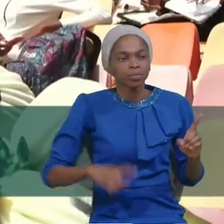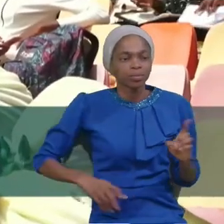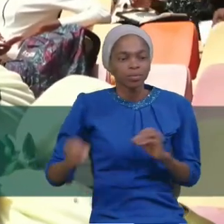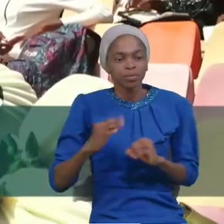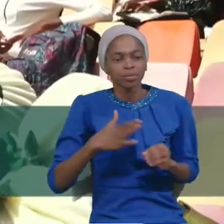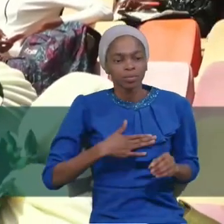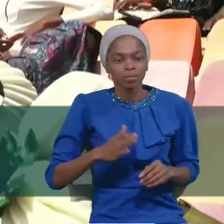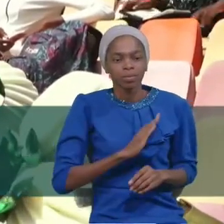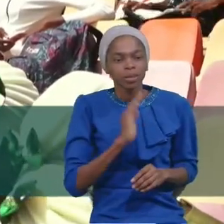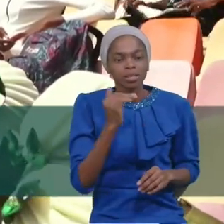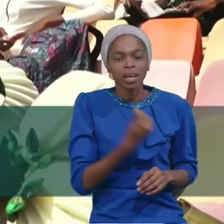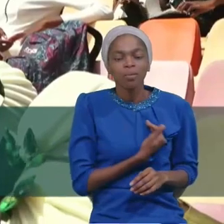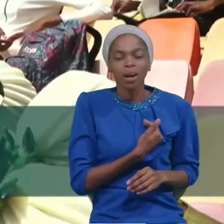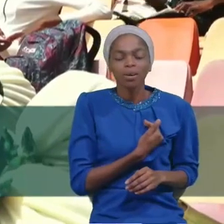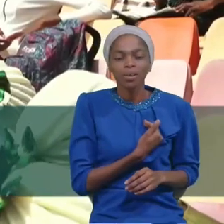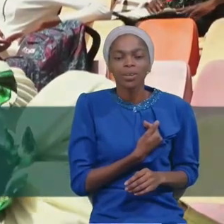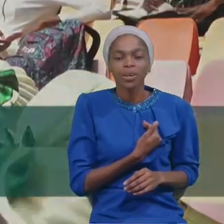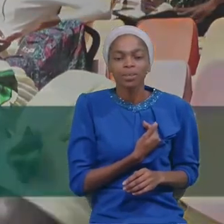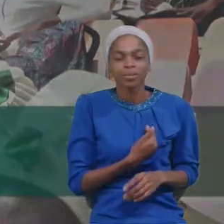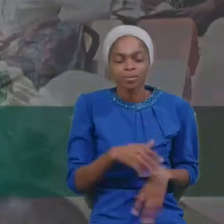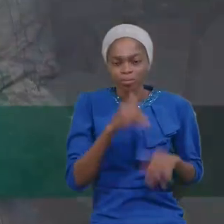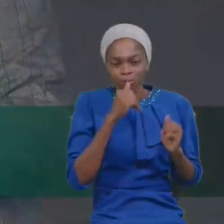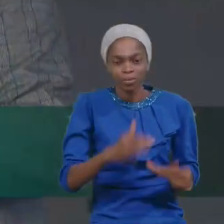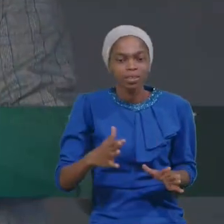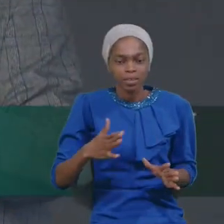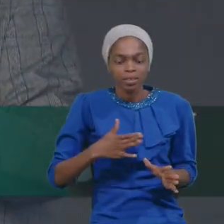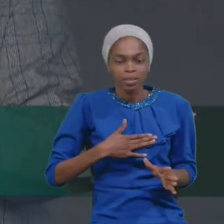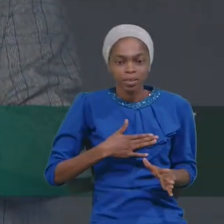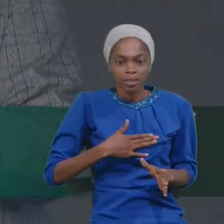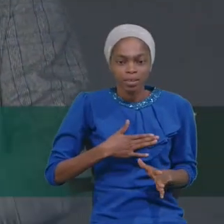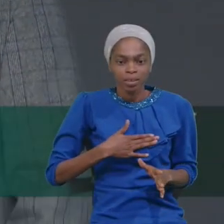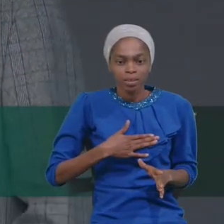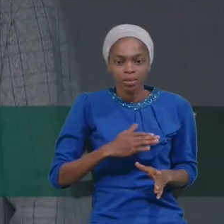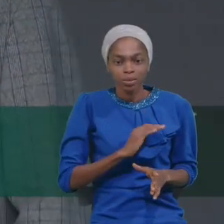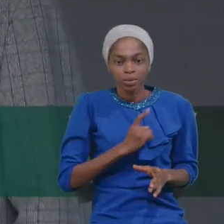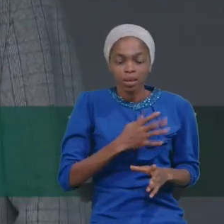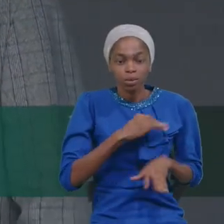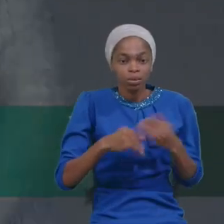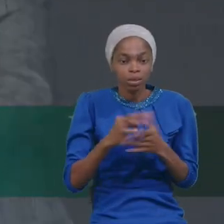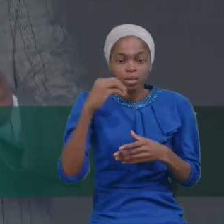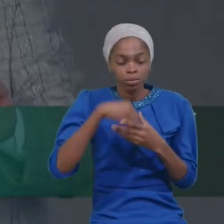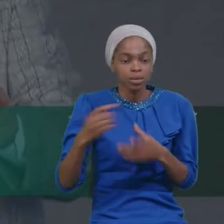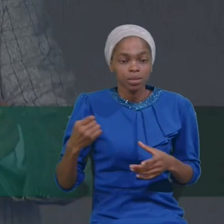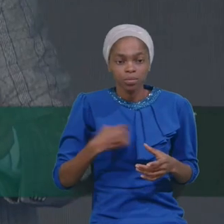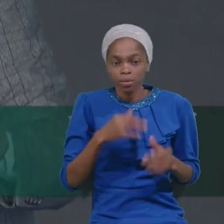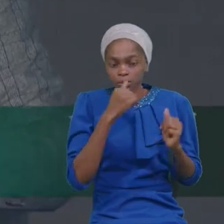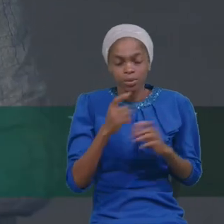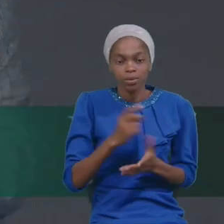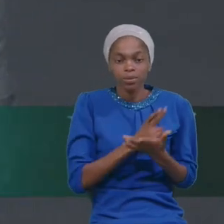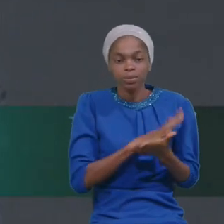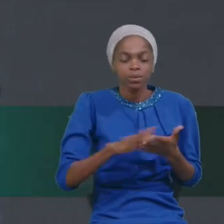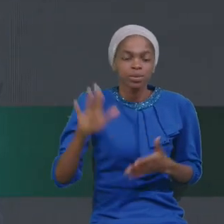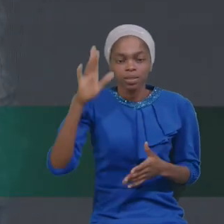Why? Look at verse 2. It says, bless the Lord, O my soul, and forget